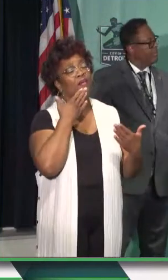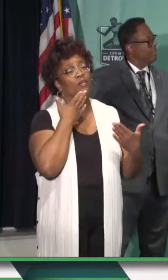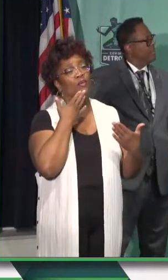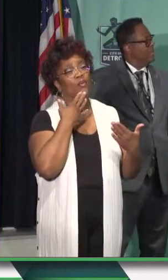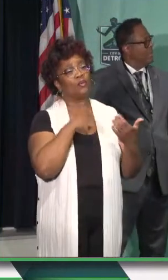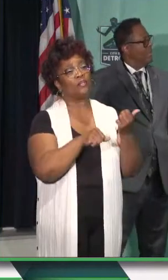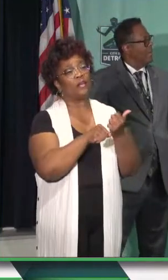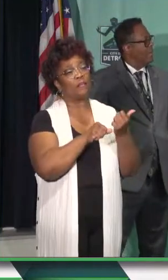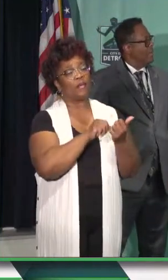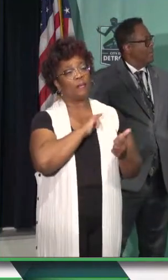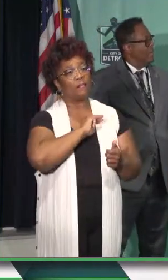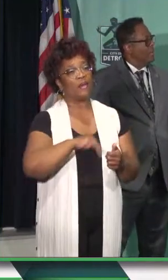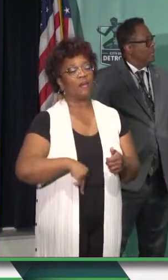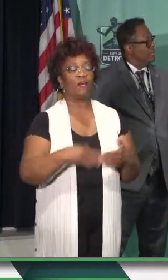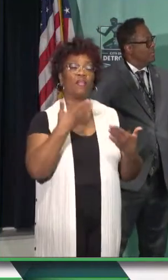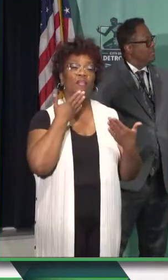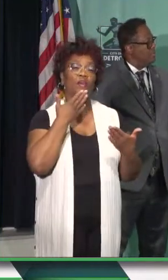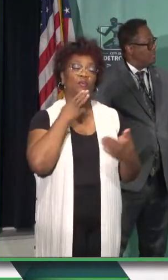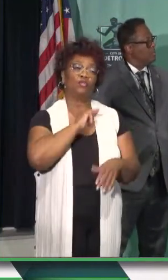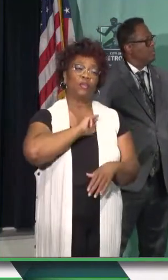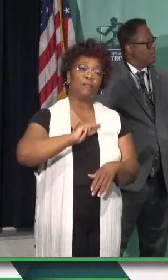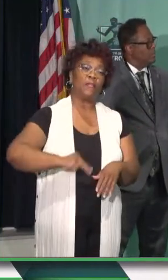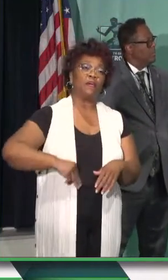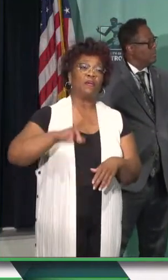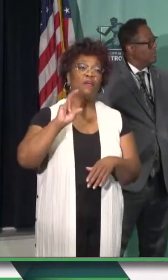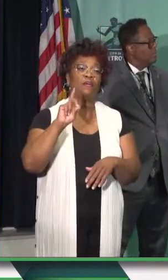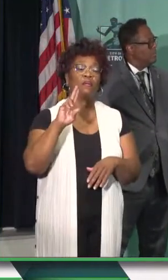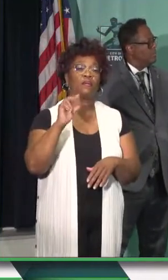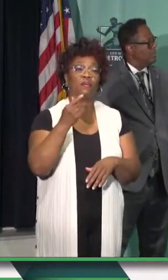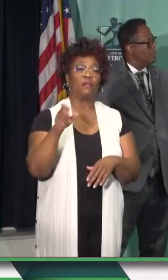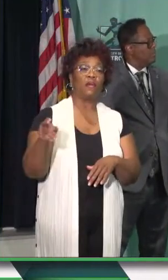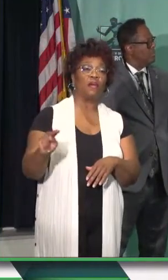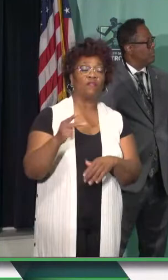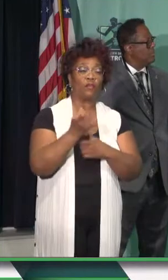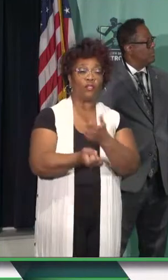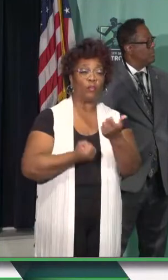And thank you to Mayor Duggan also for supporting this endeavor.